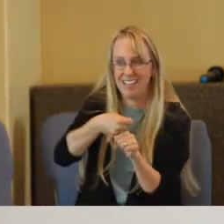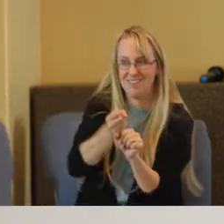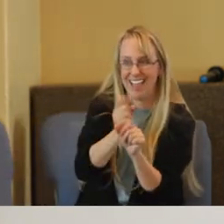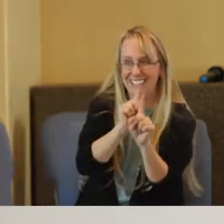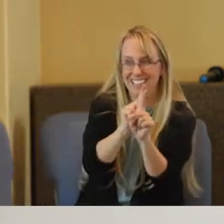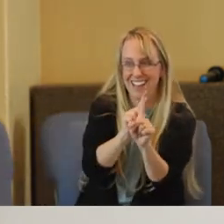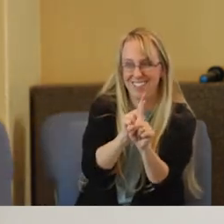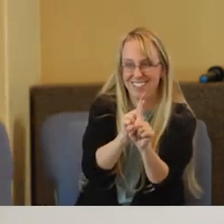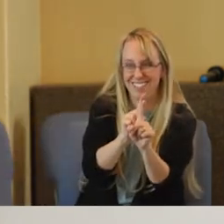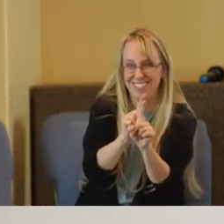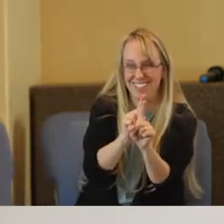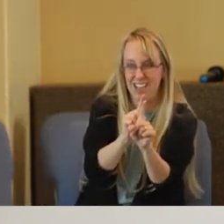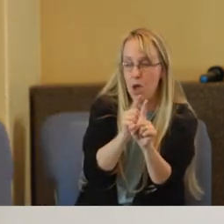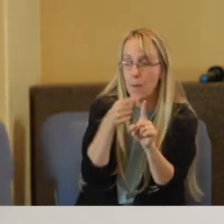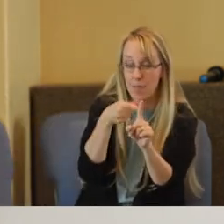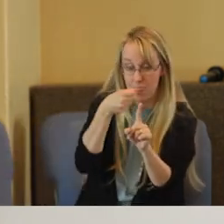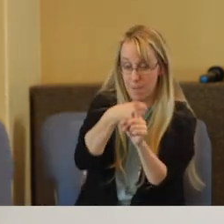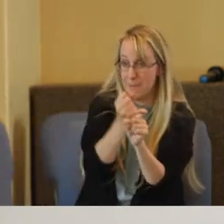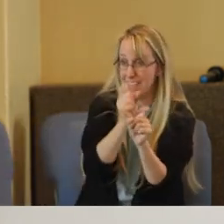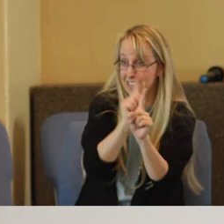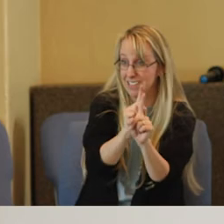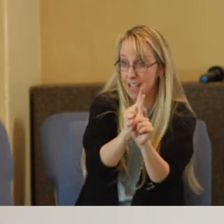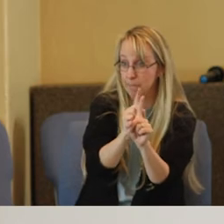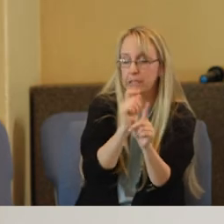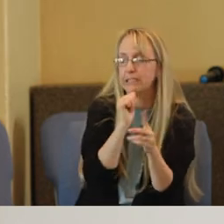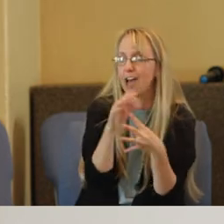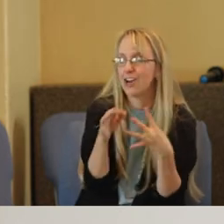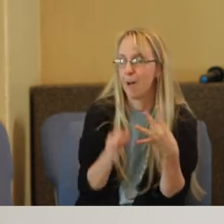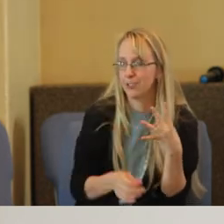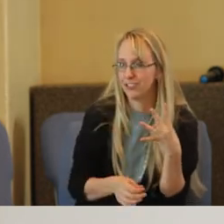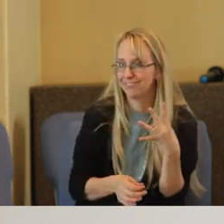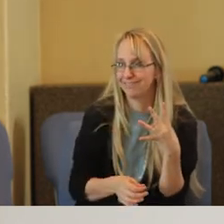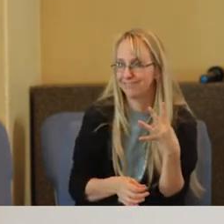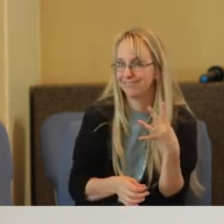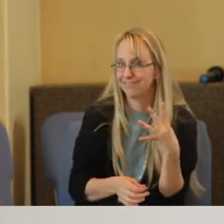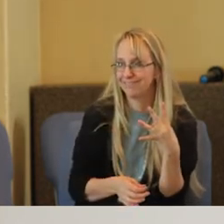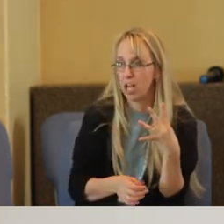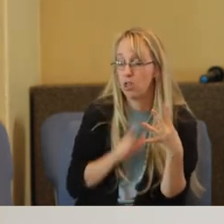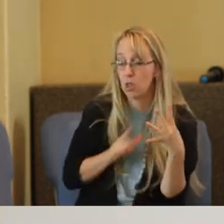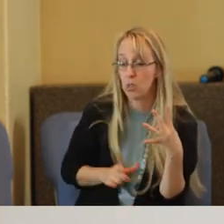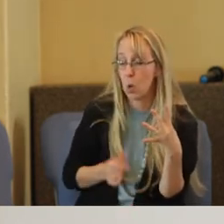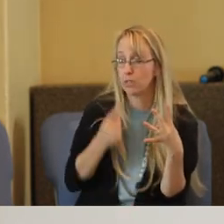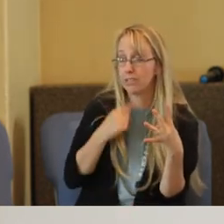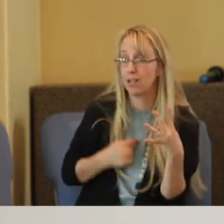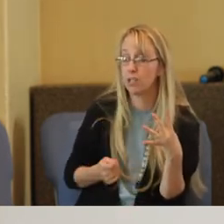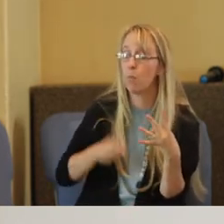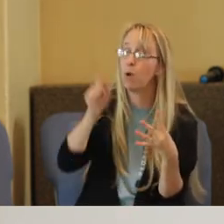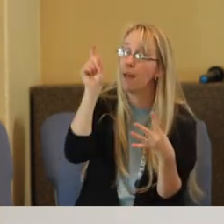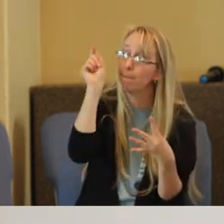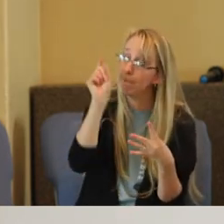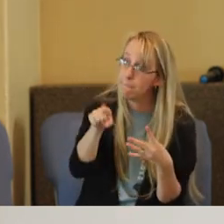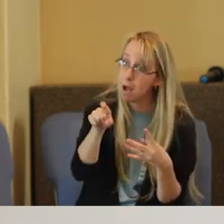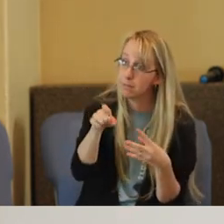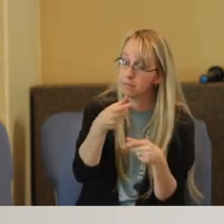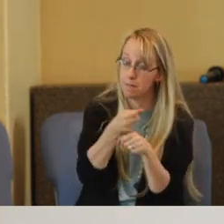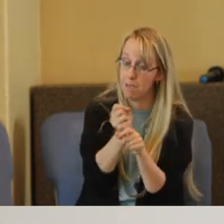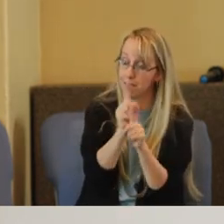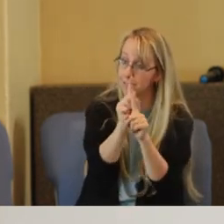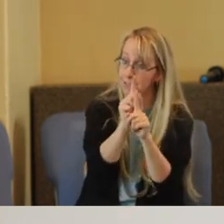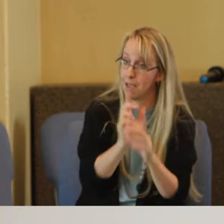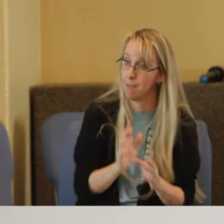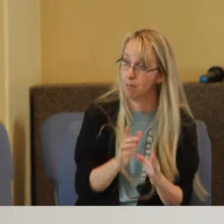the making of disciples is not an option. The Lord is telling us that we must make